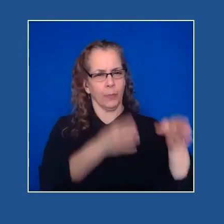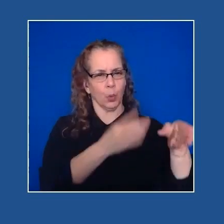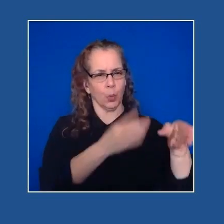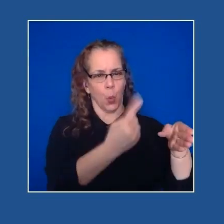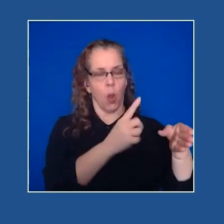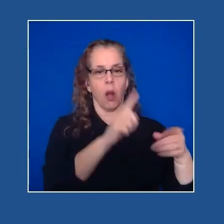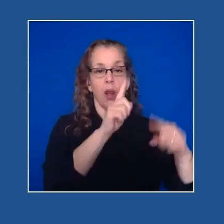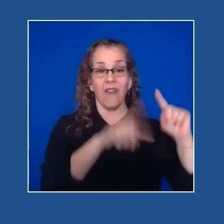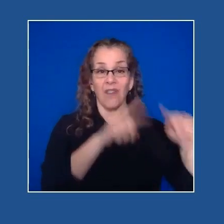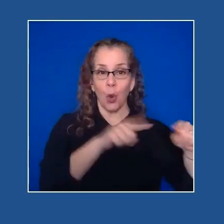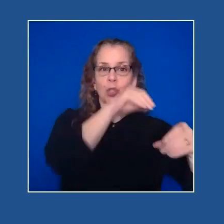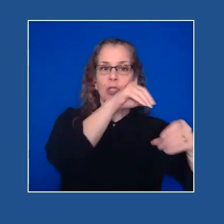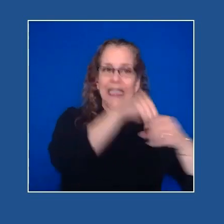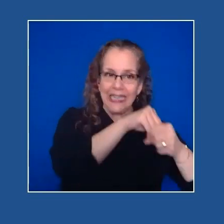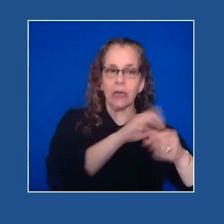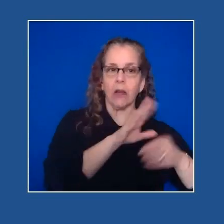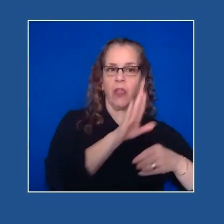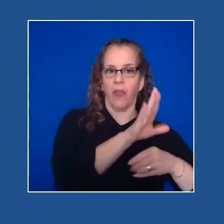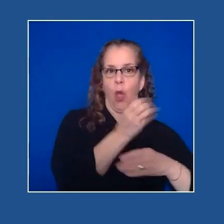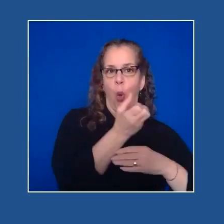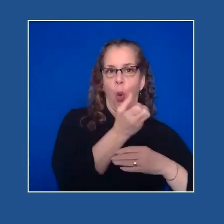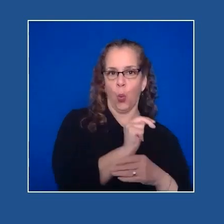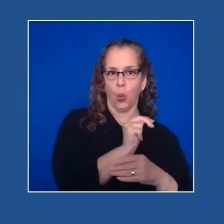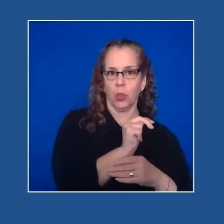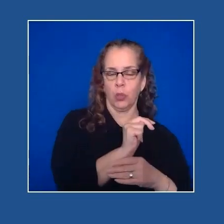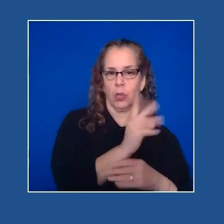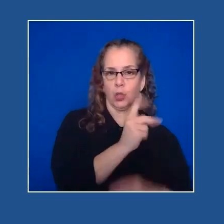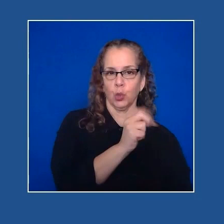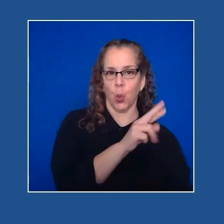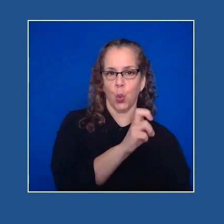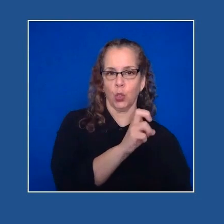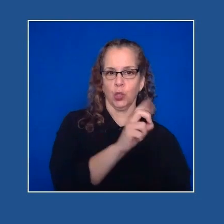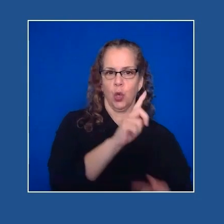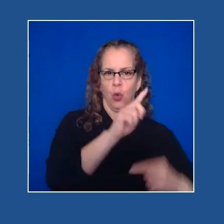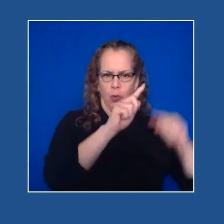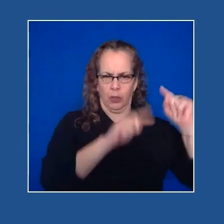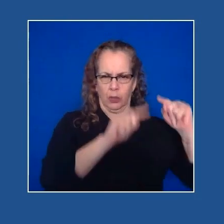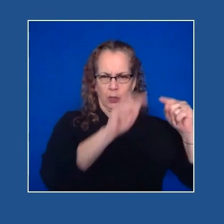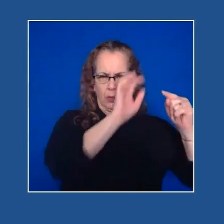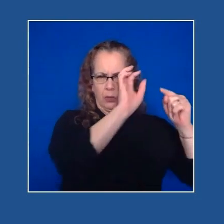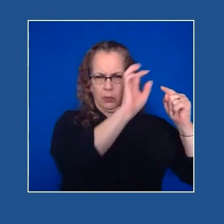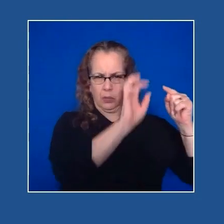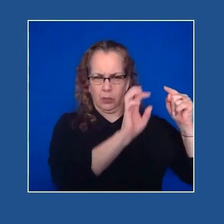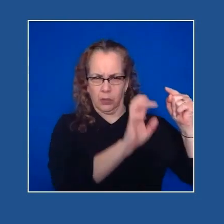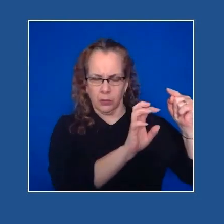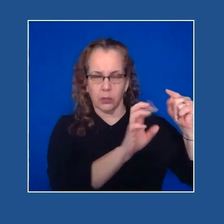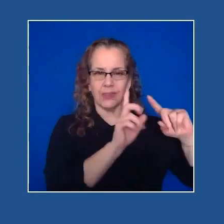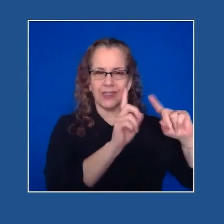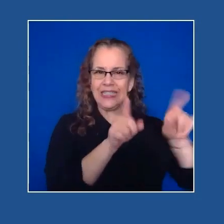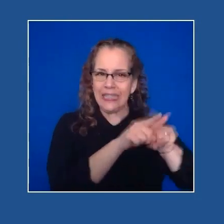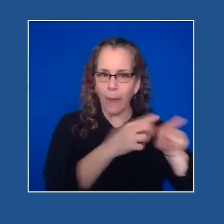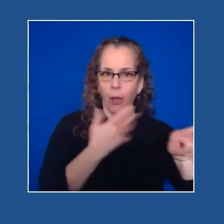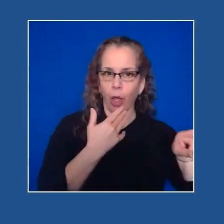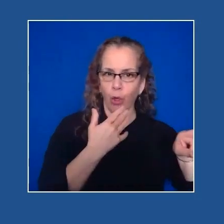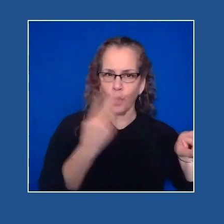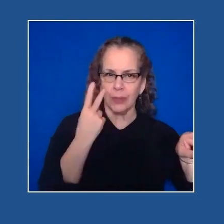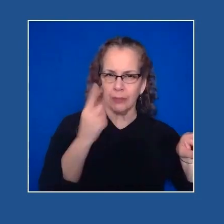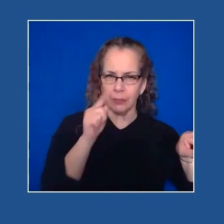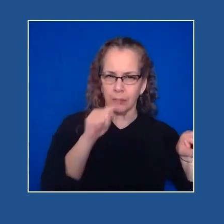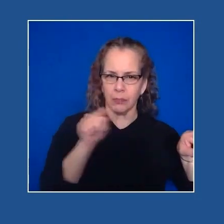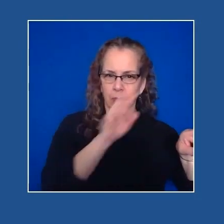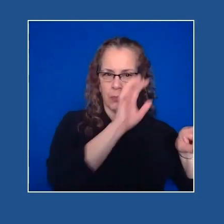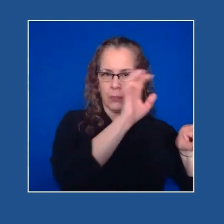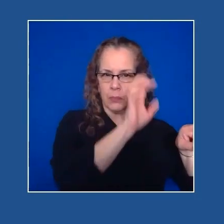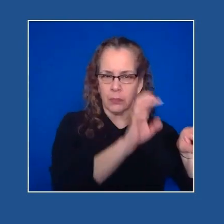scores. So there's like a whole spread of these dots are like of the same color. They're not all